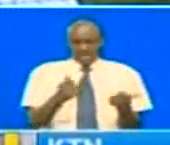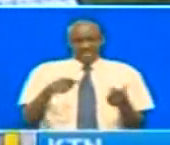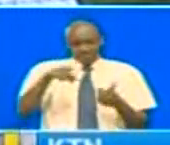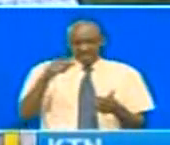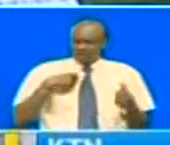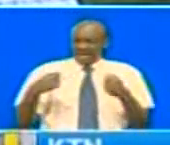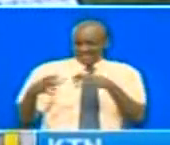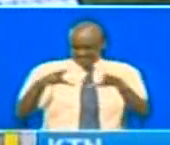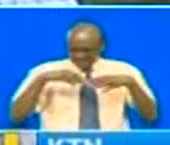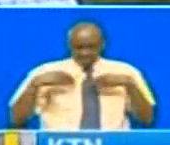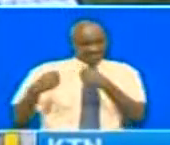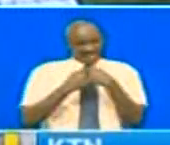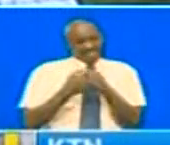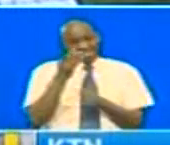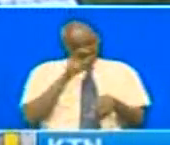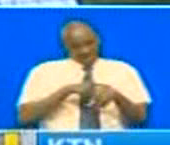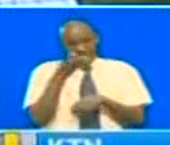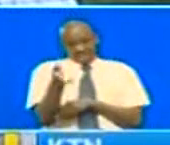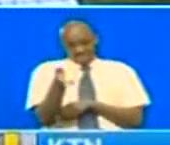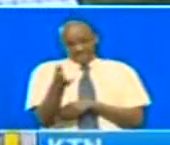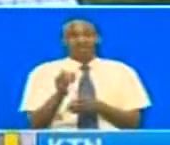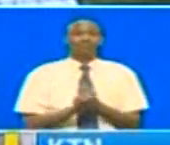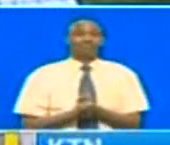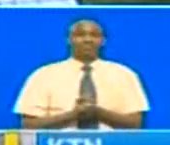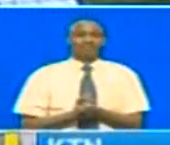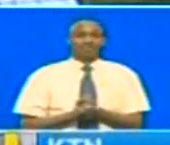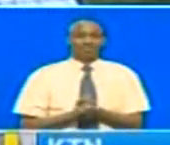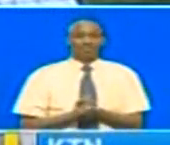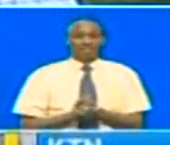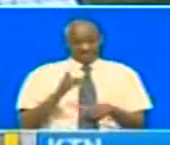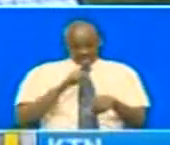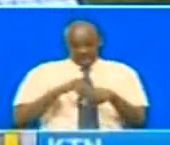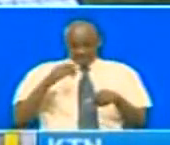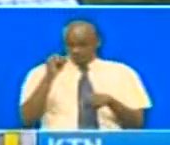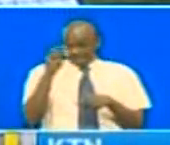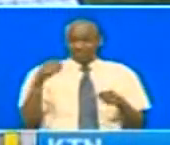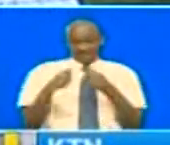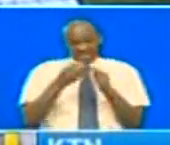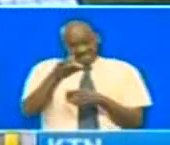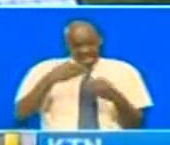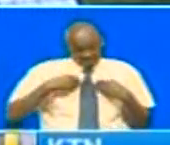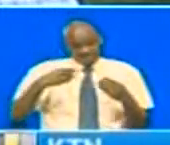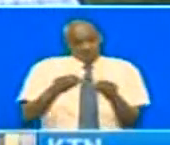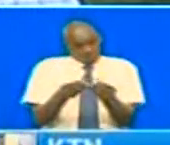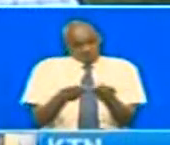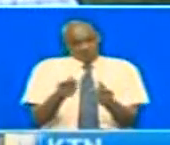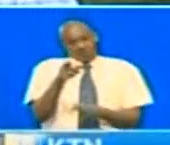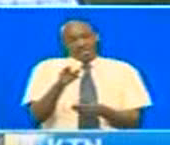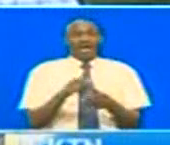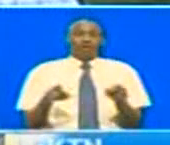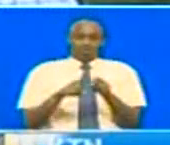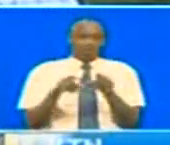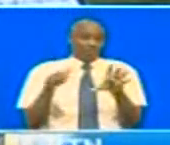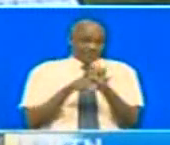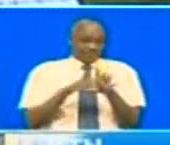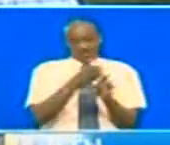to challenges that face a vibrant and party with such huge or large membership in